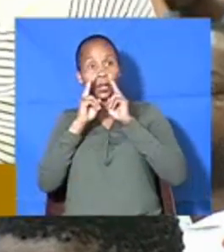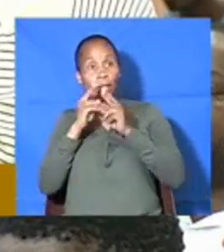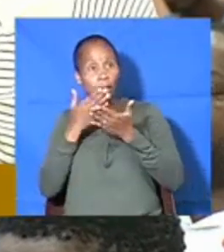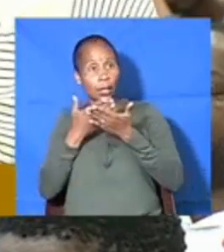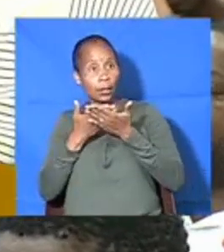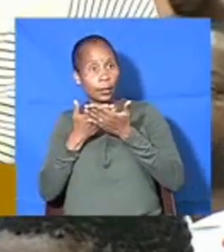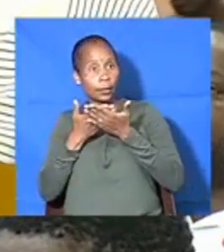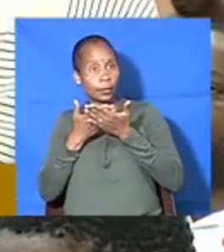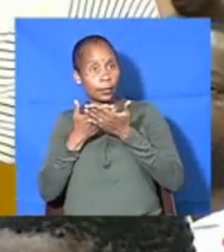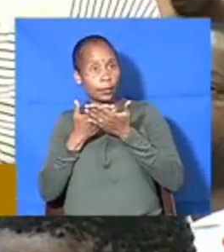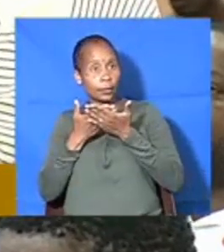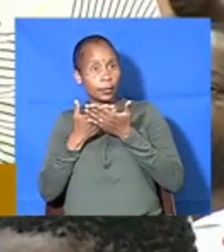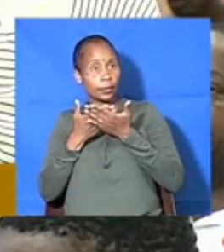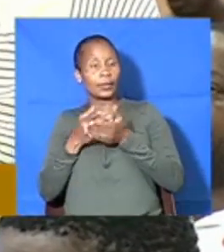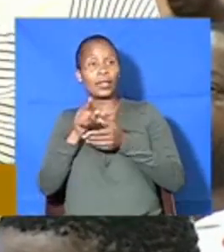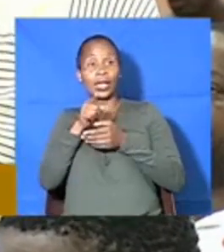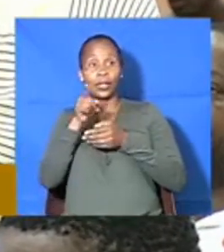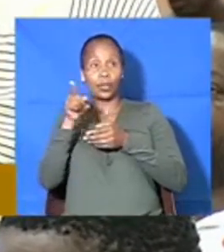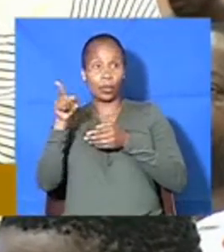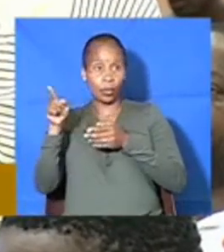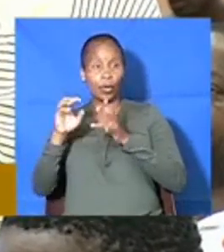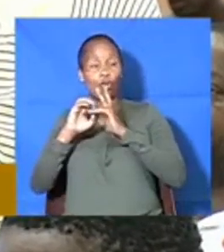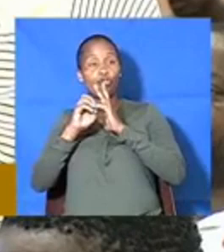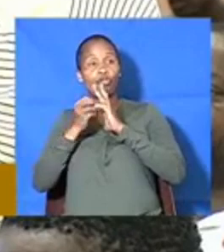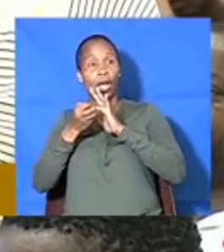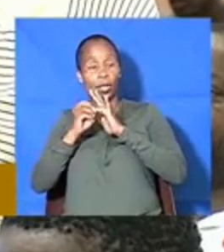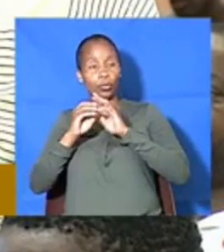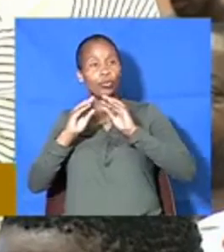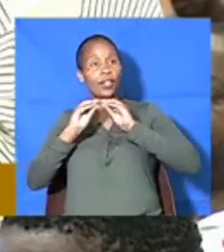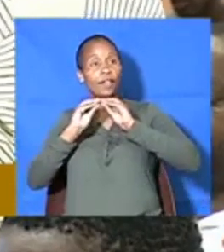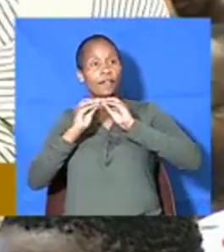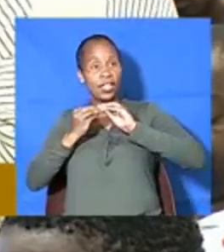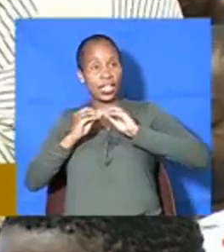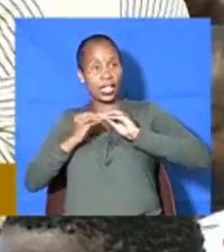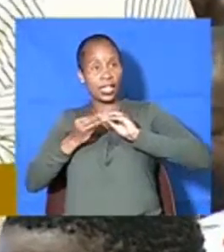doesn't concern these ones only. The